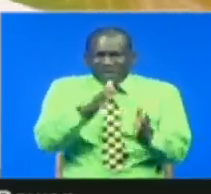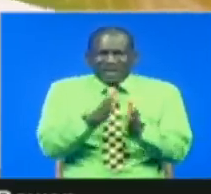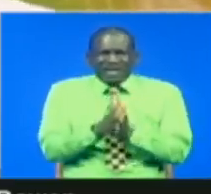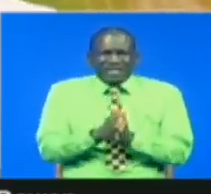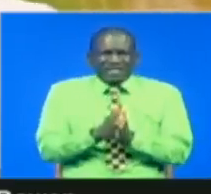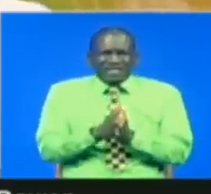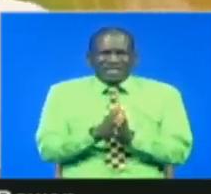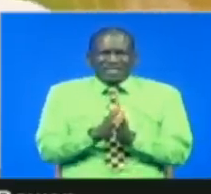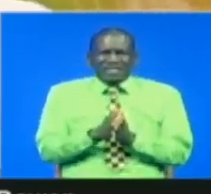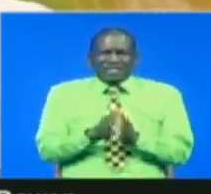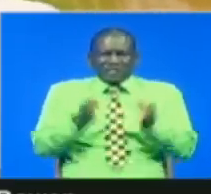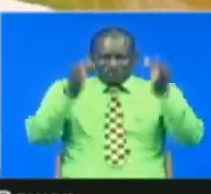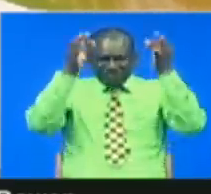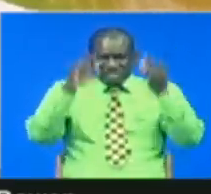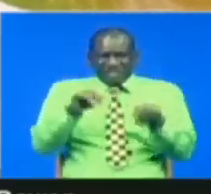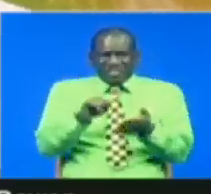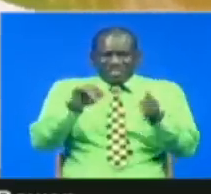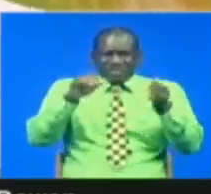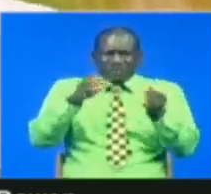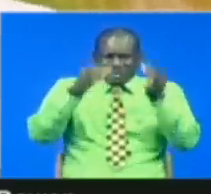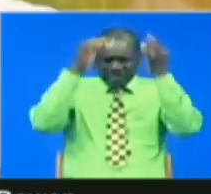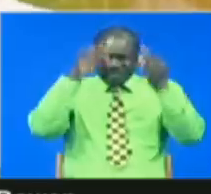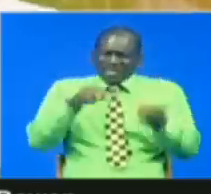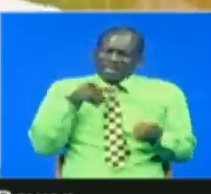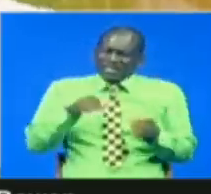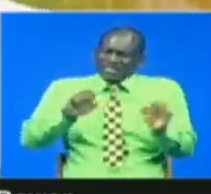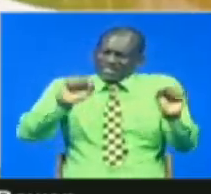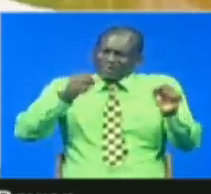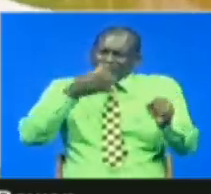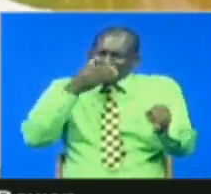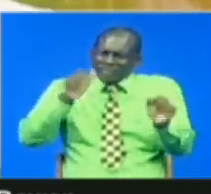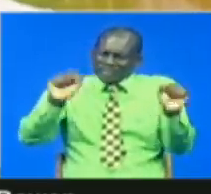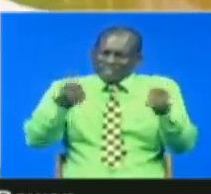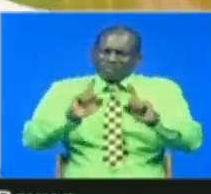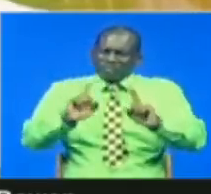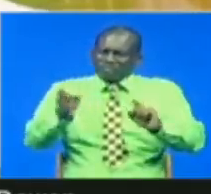so they said that in as much as this is not the safest place to be, I think this is the only